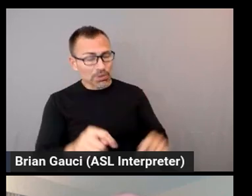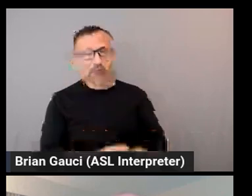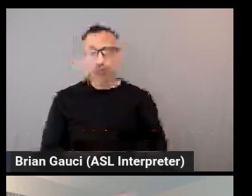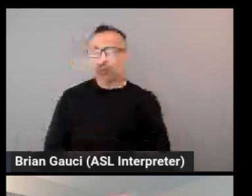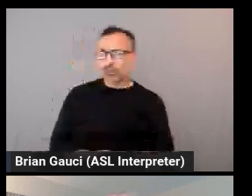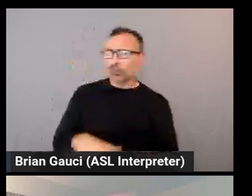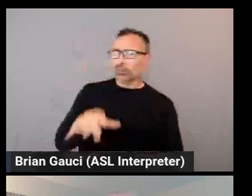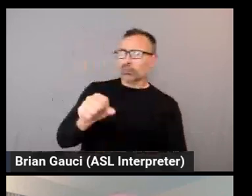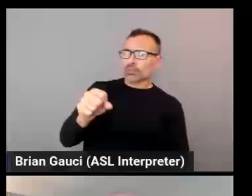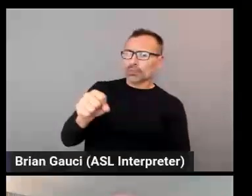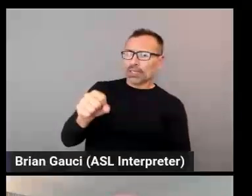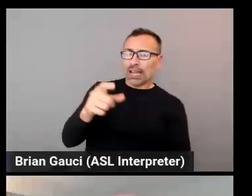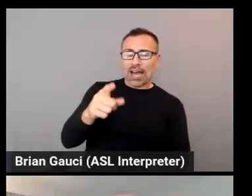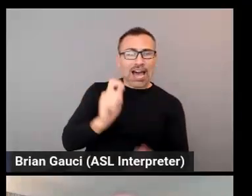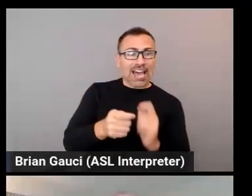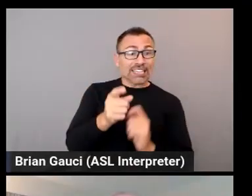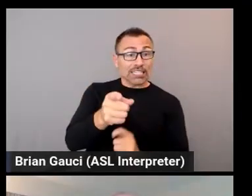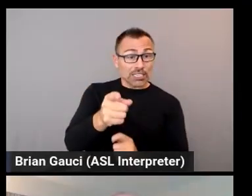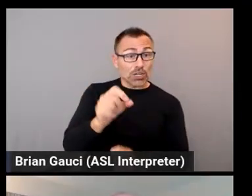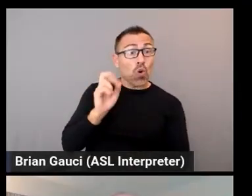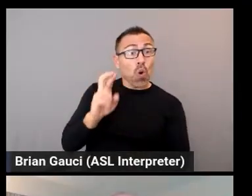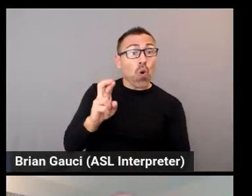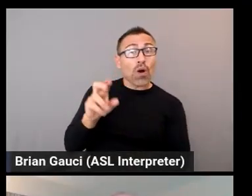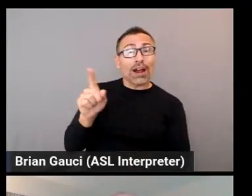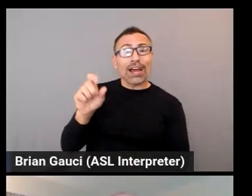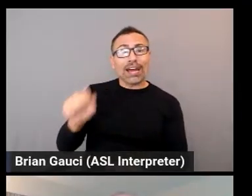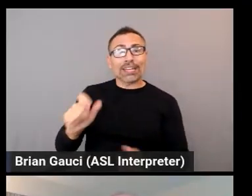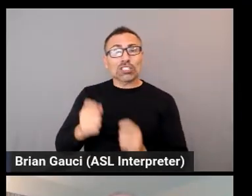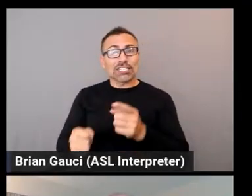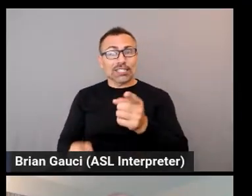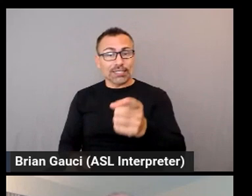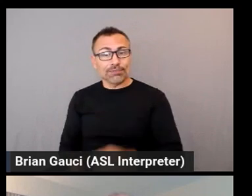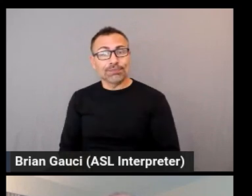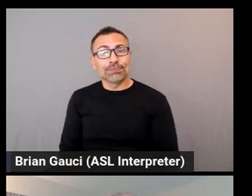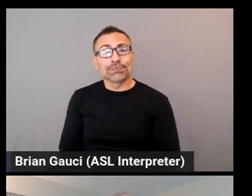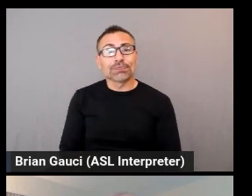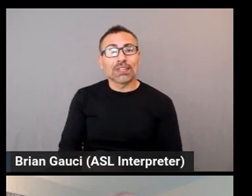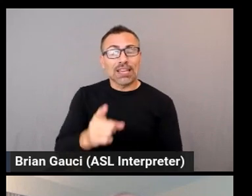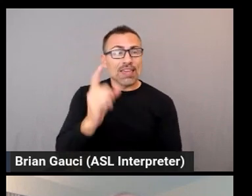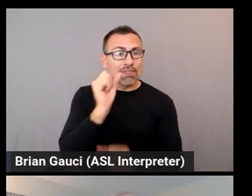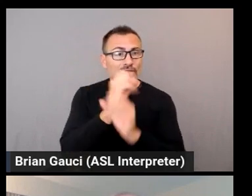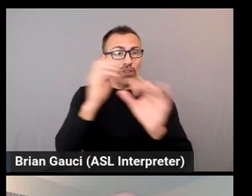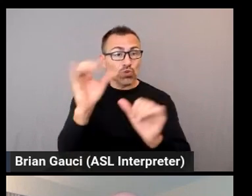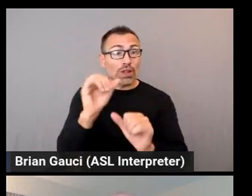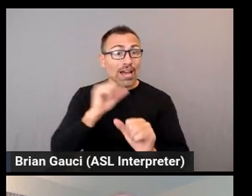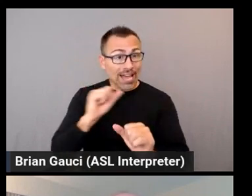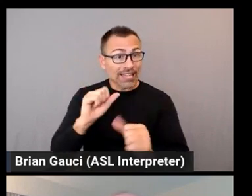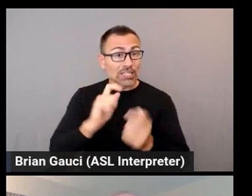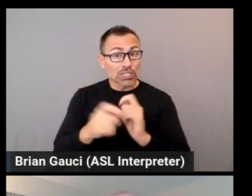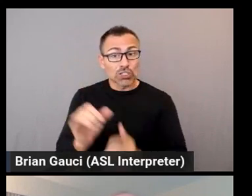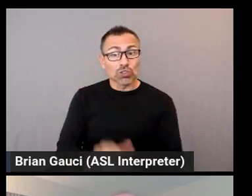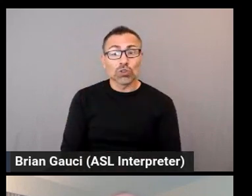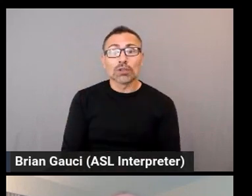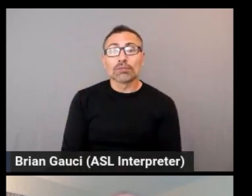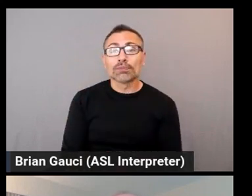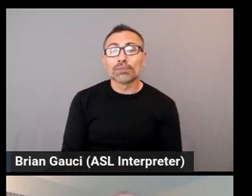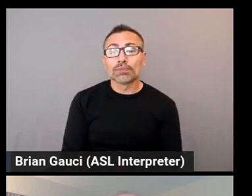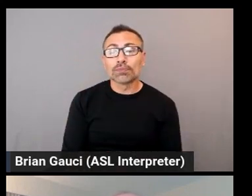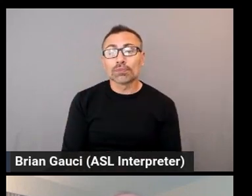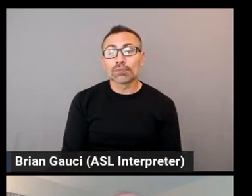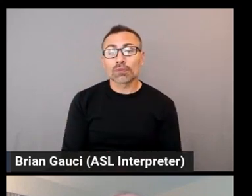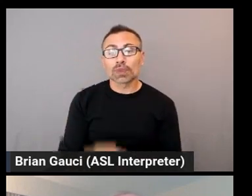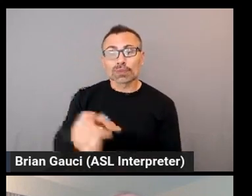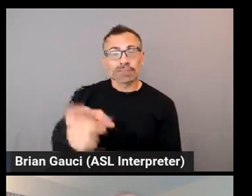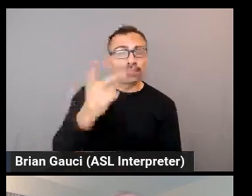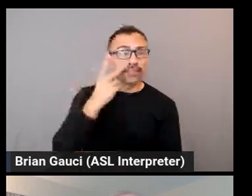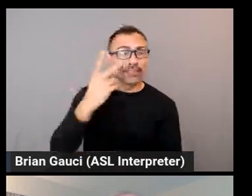can change it here, or I could change it over here. I could change it in the visual as well. So in this case, block public access. I can